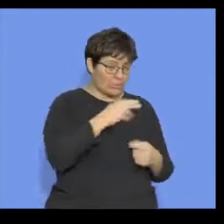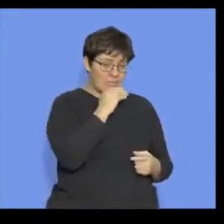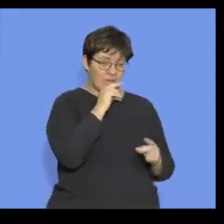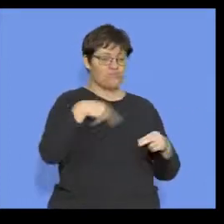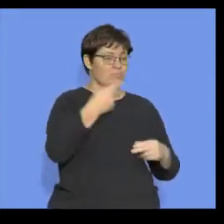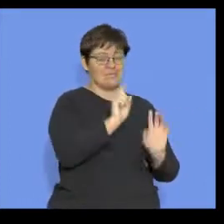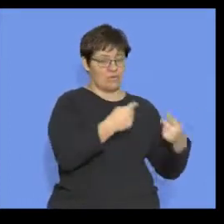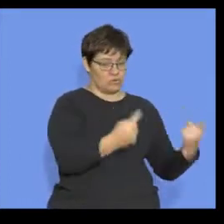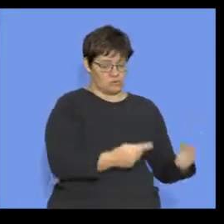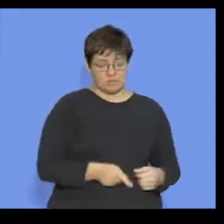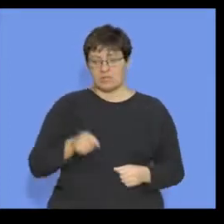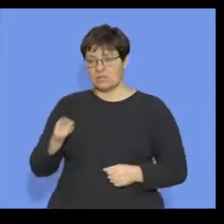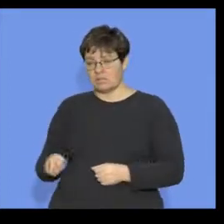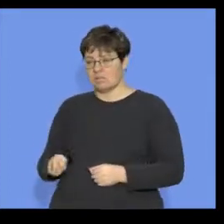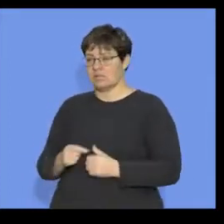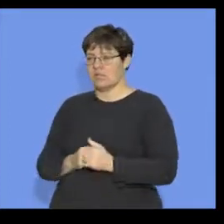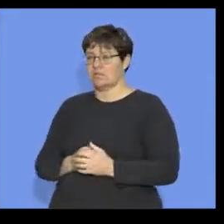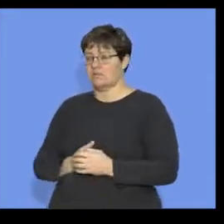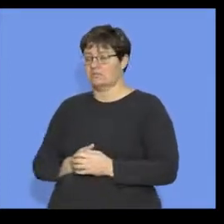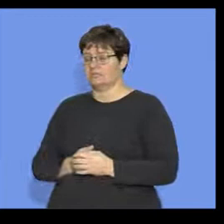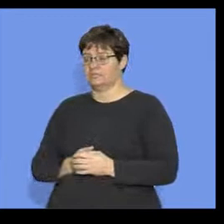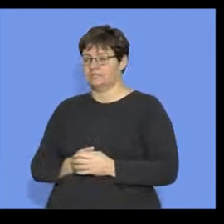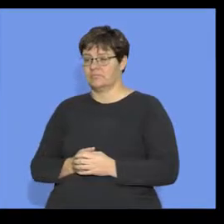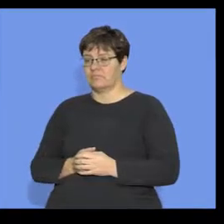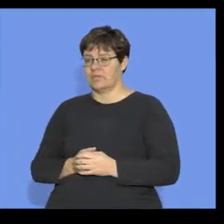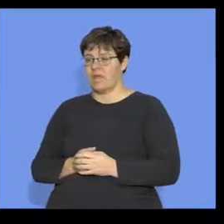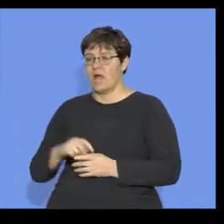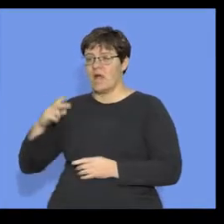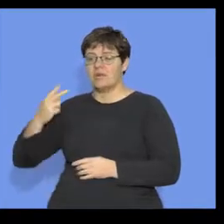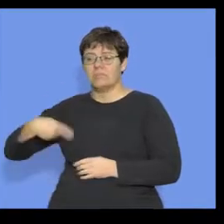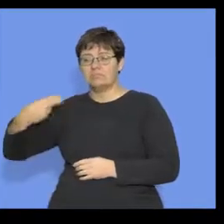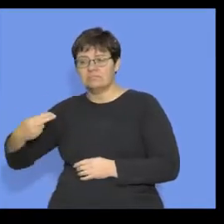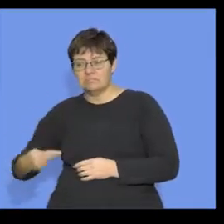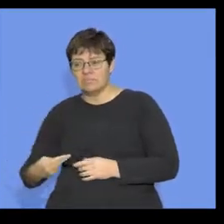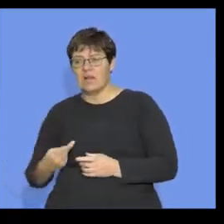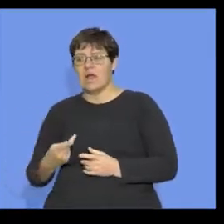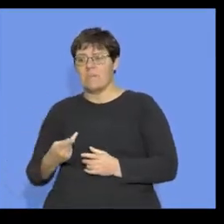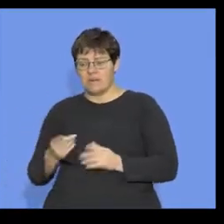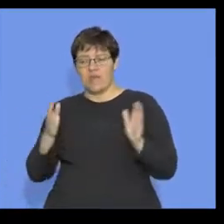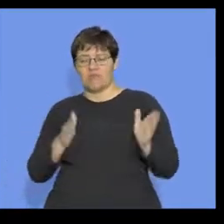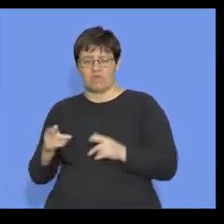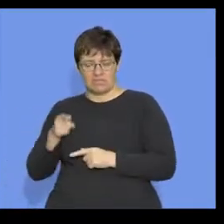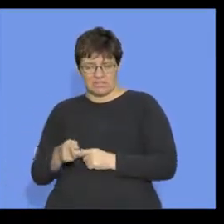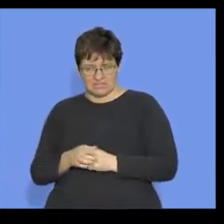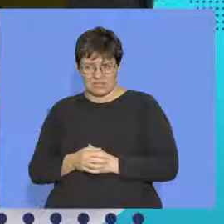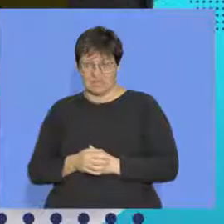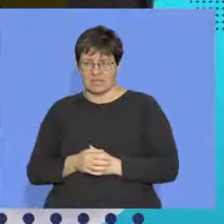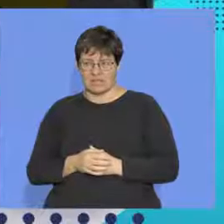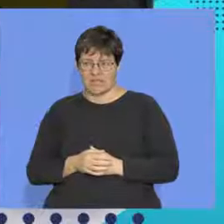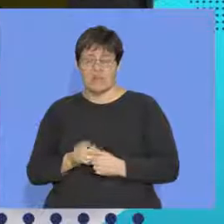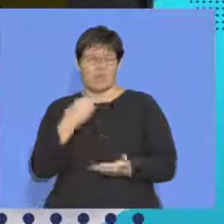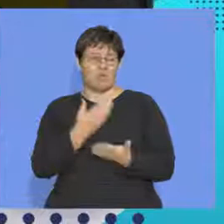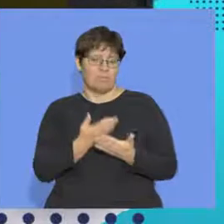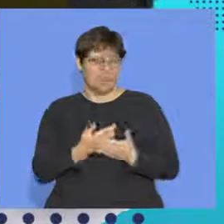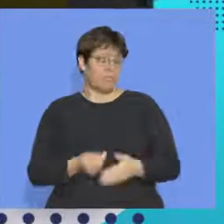can repeat the letters. And this can be tied together into probability. Are we all together? I hope this